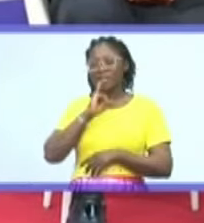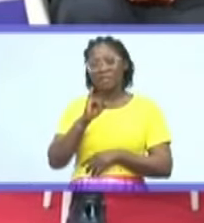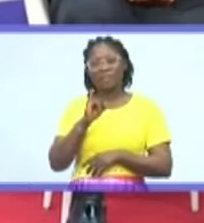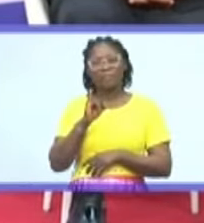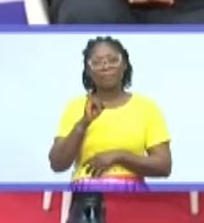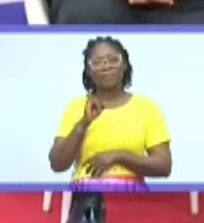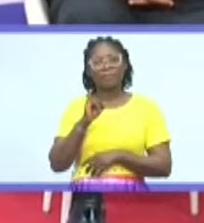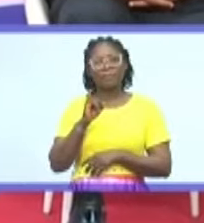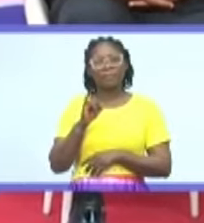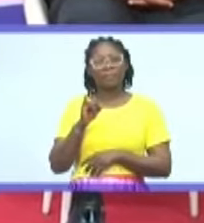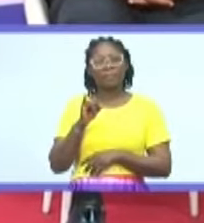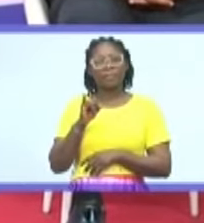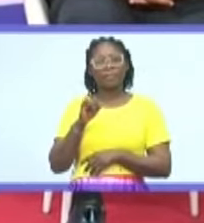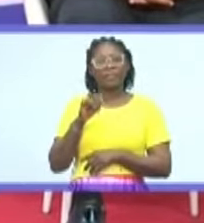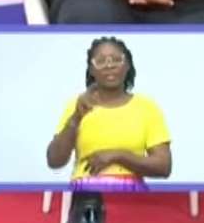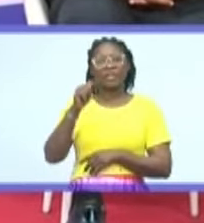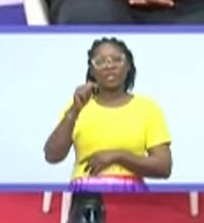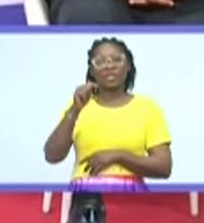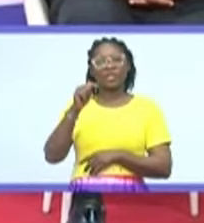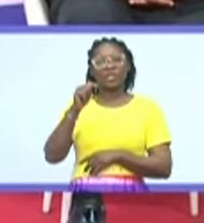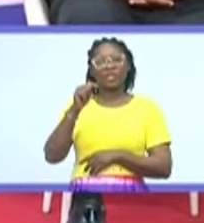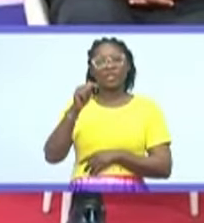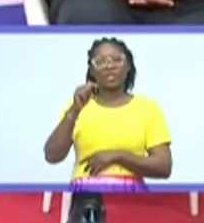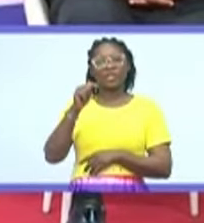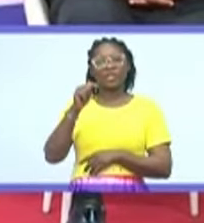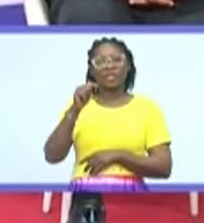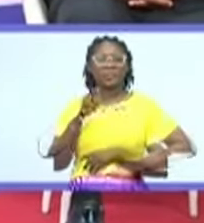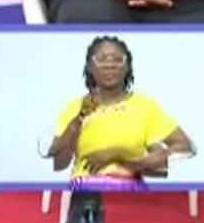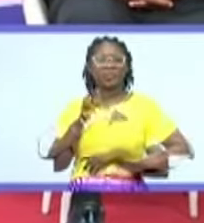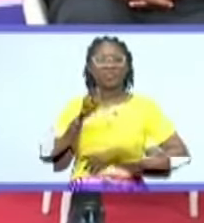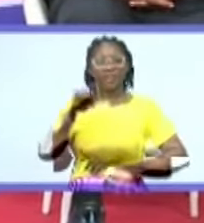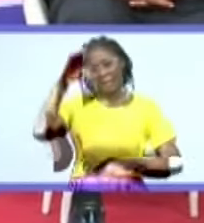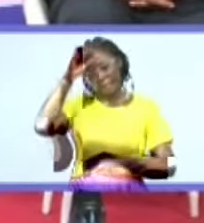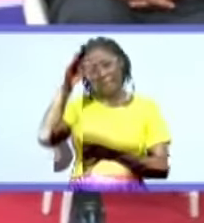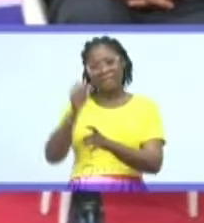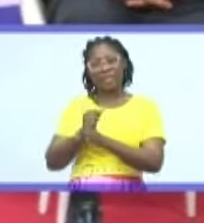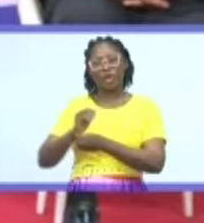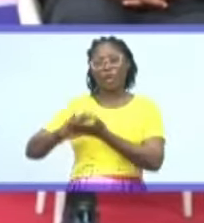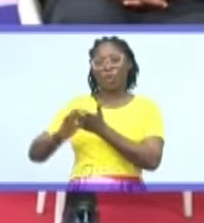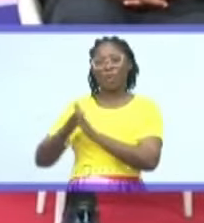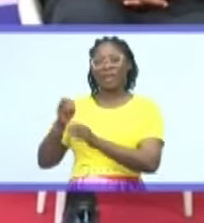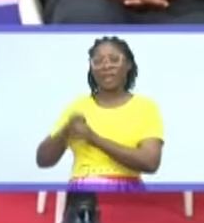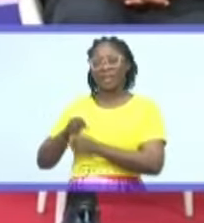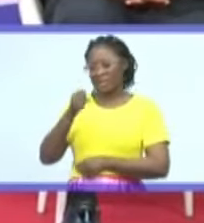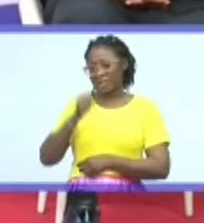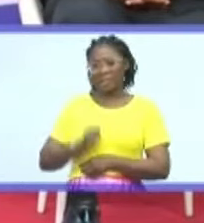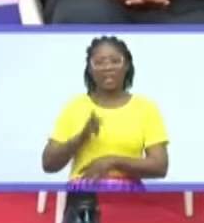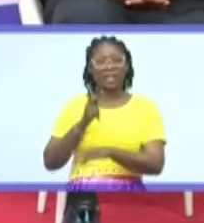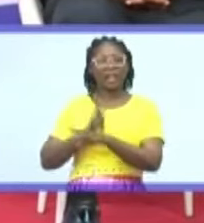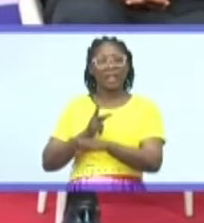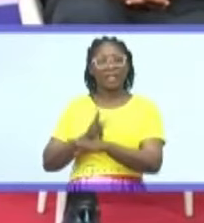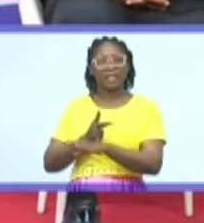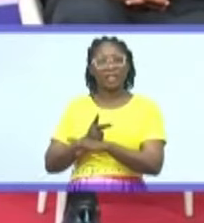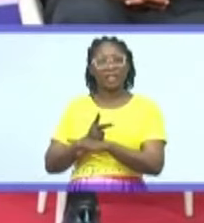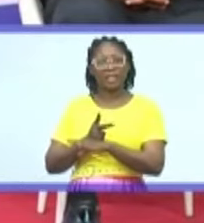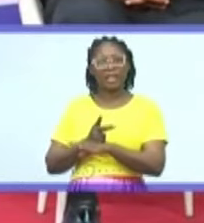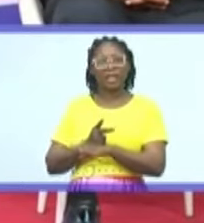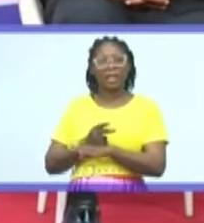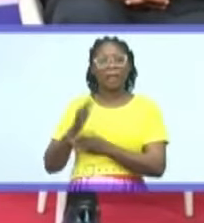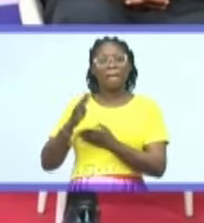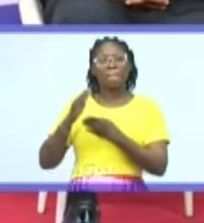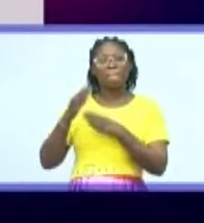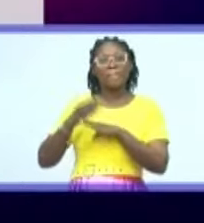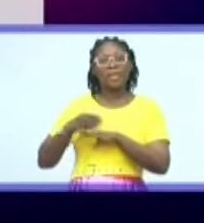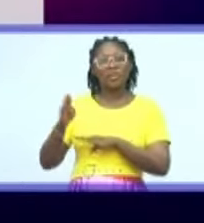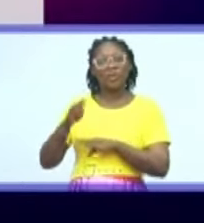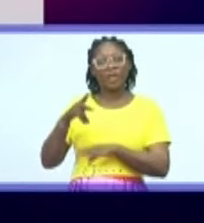says, tribal militia men are overtaking militants in southern Kaduna, Benue, Niger,